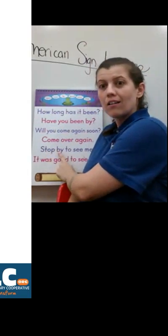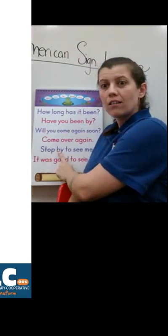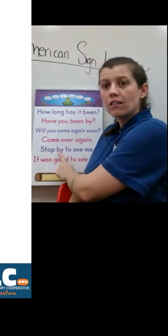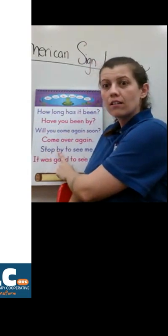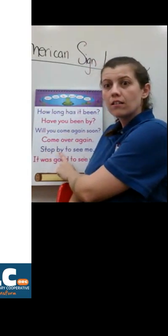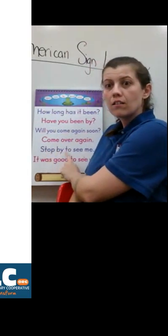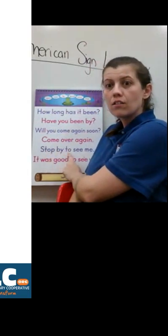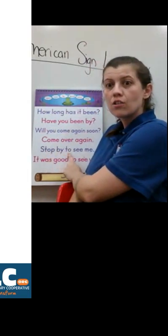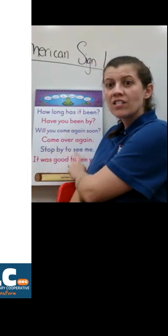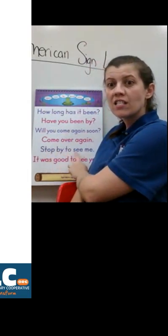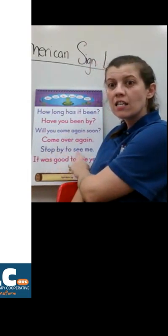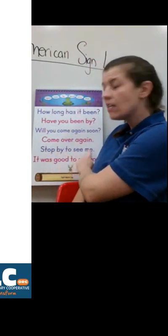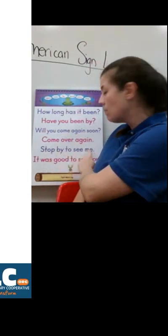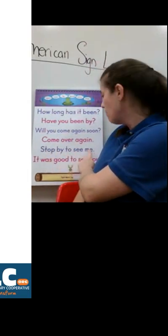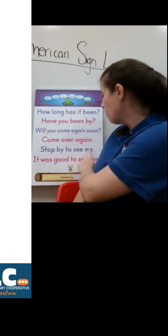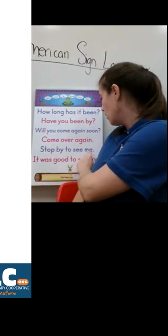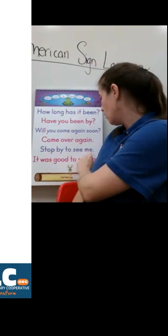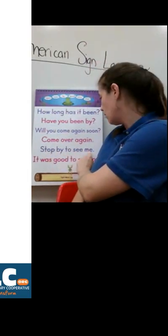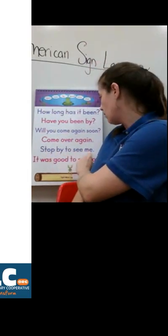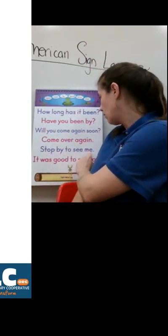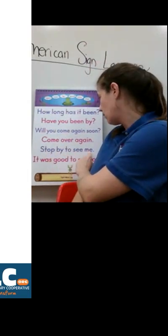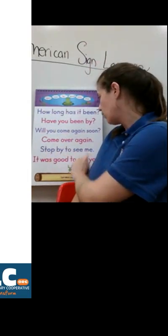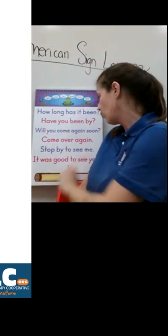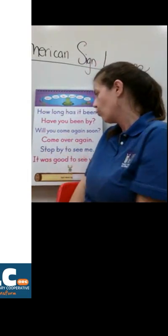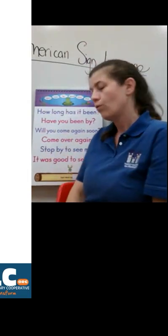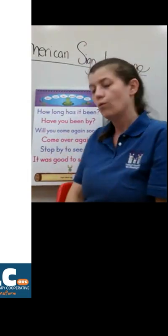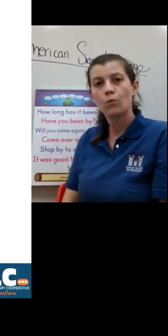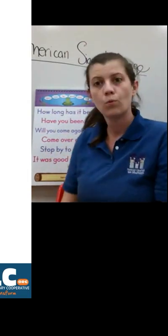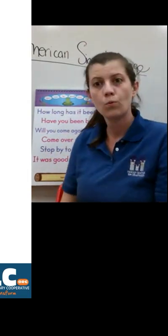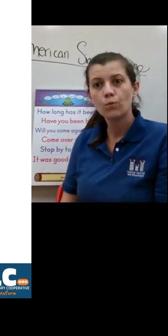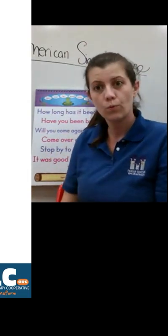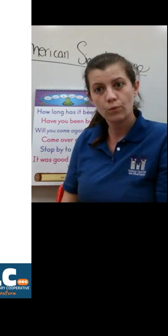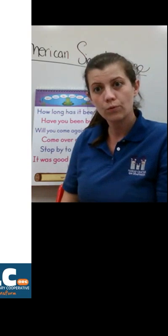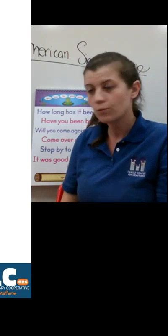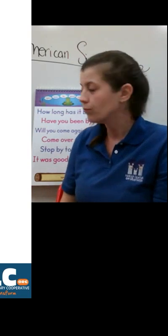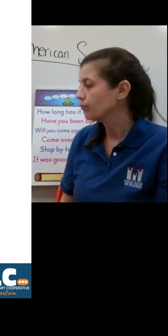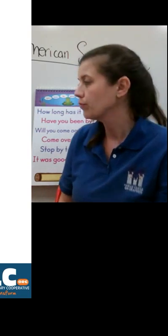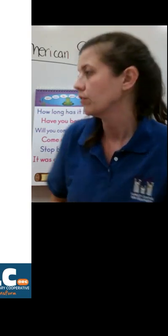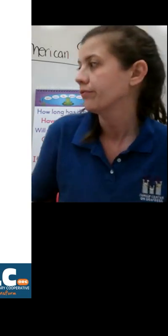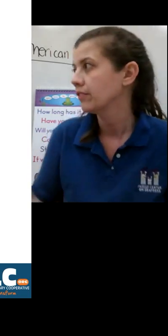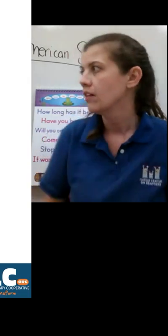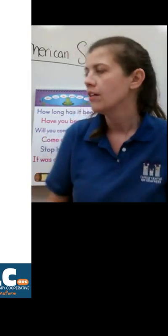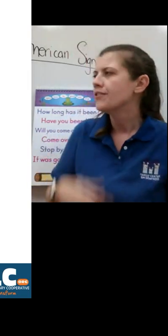Stop by to see me. Ooh.